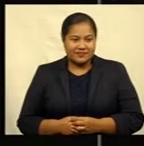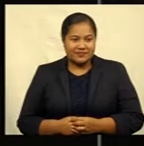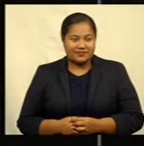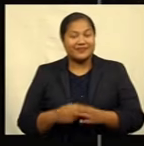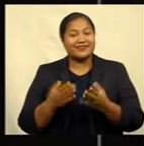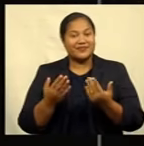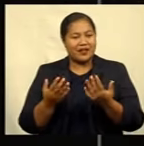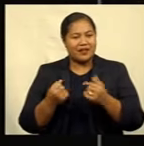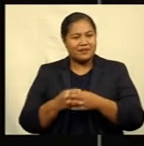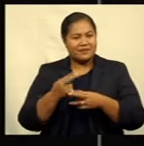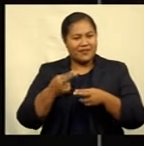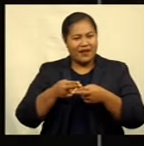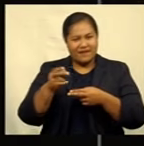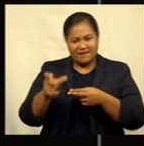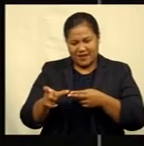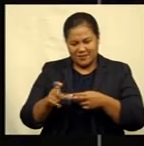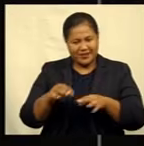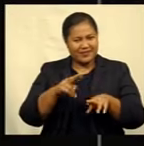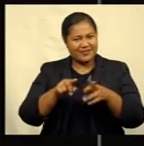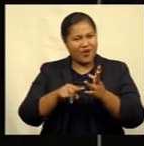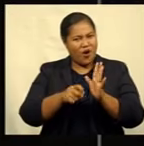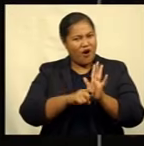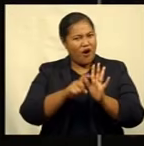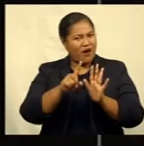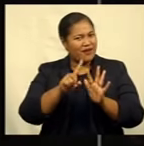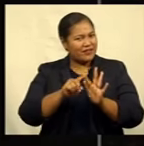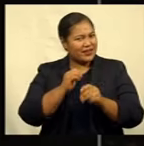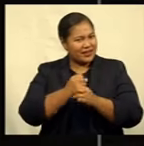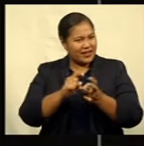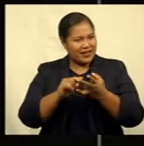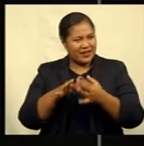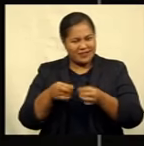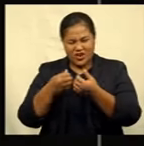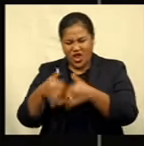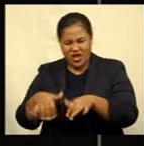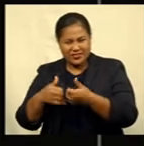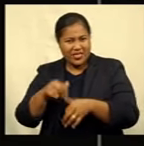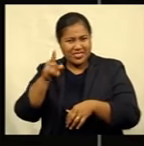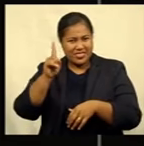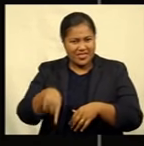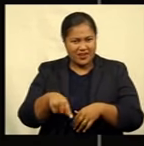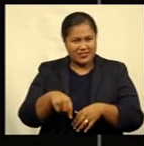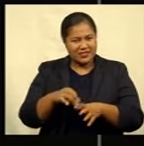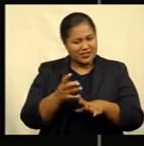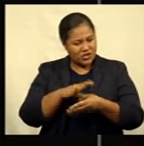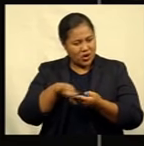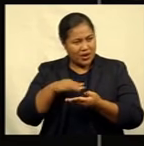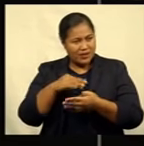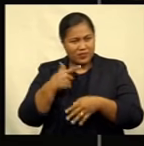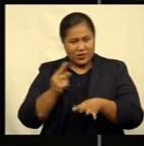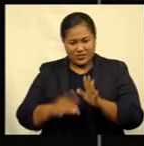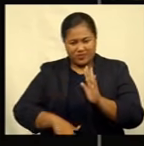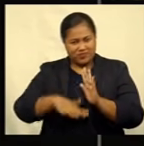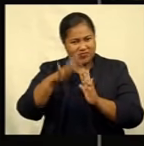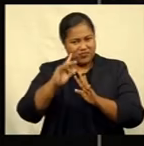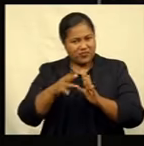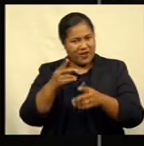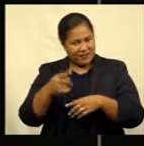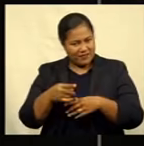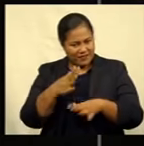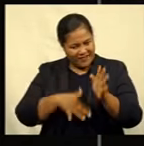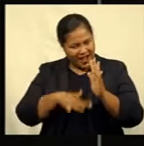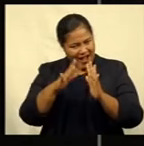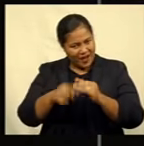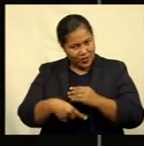Welcome back. Farmers in Oregon have lost thousands of dollars due to destruction wrought by the extreme heat and wildfires. A farm that